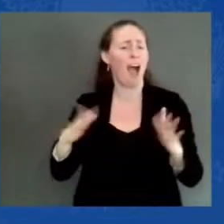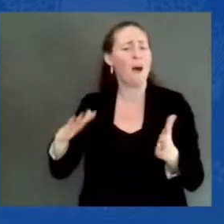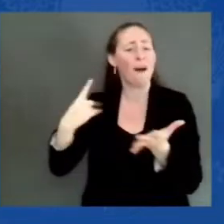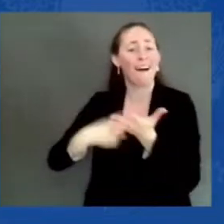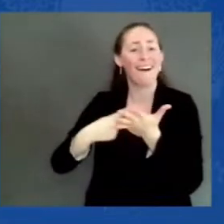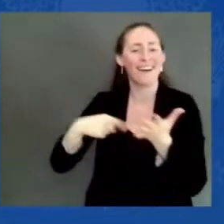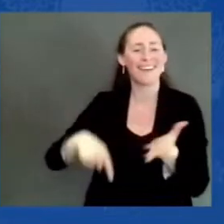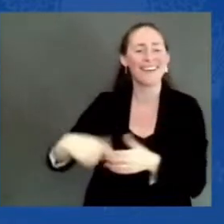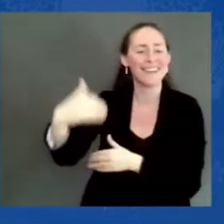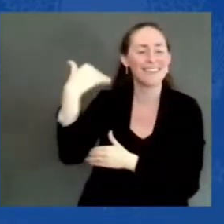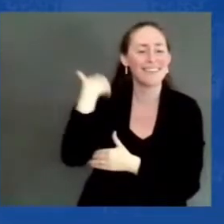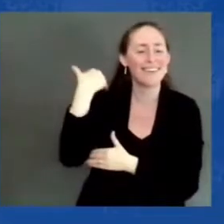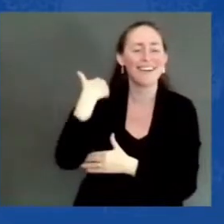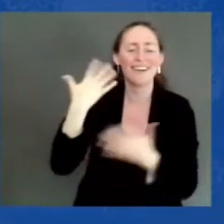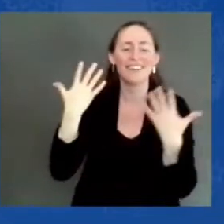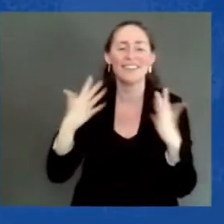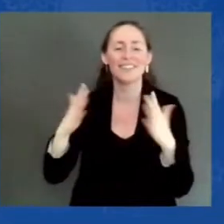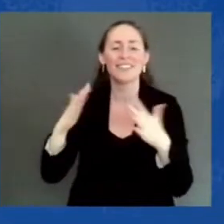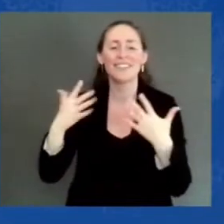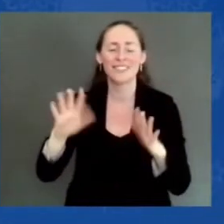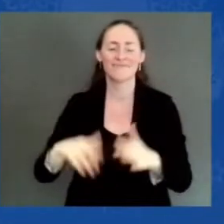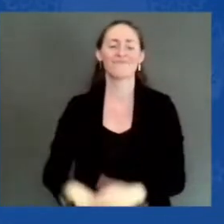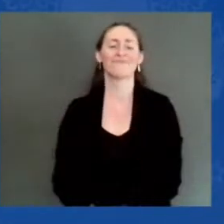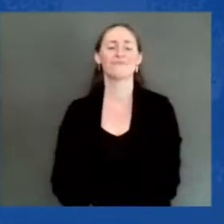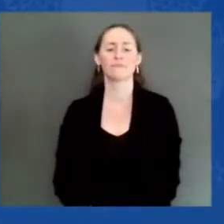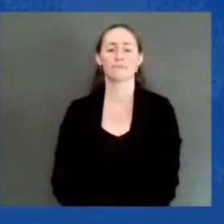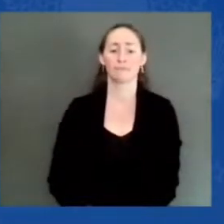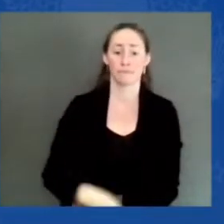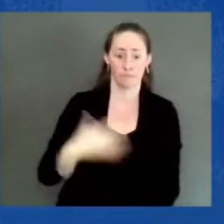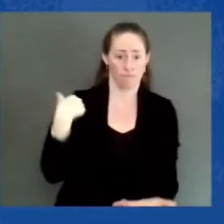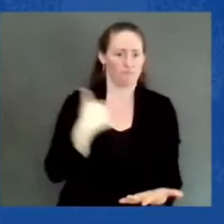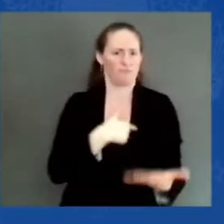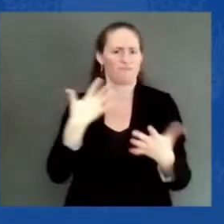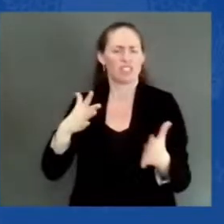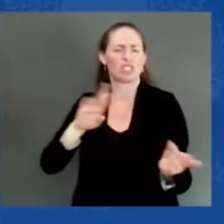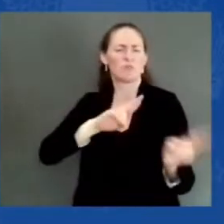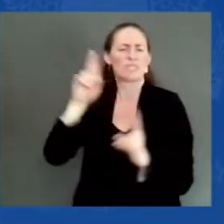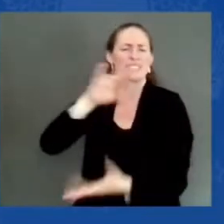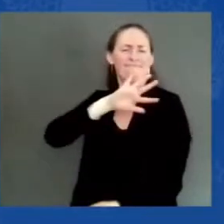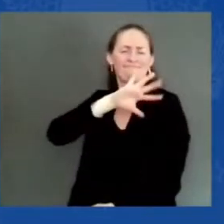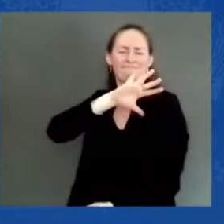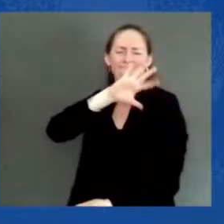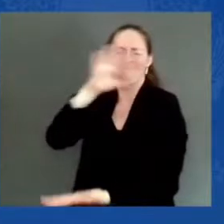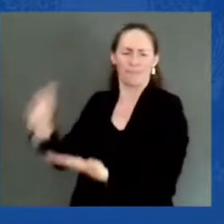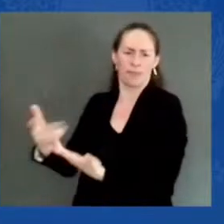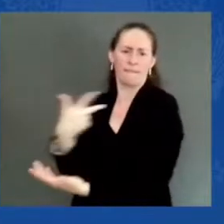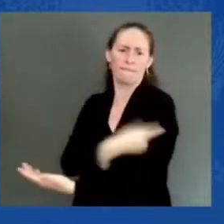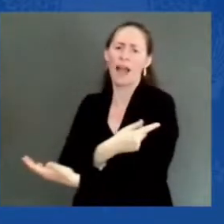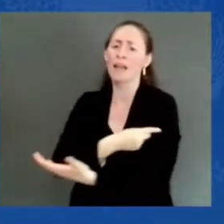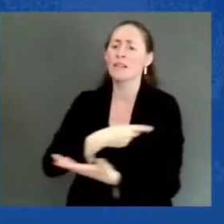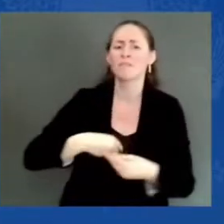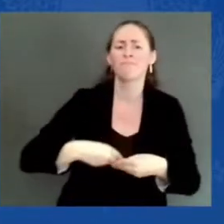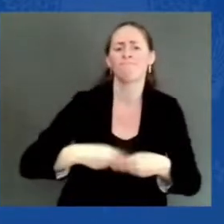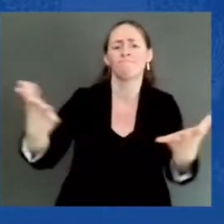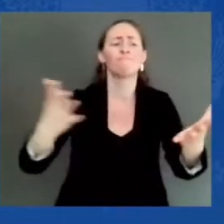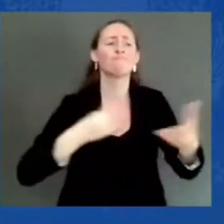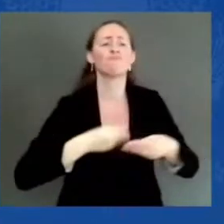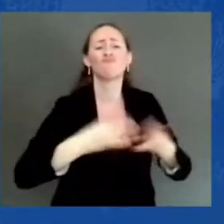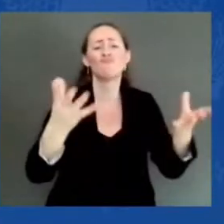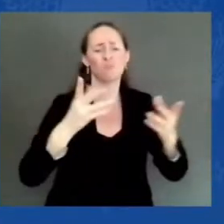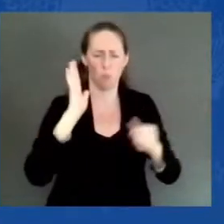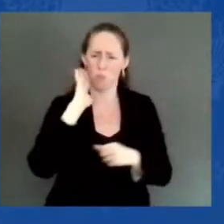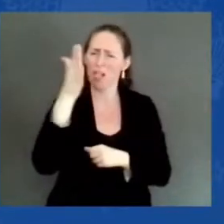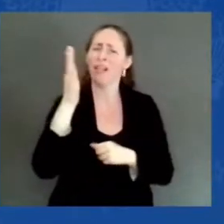of vaccines to beat this pandemic as we were the arsenal of democracy to win World War II. So let me conclude with